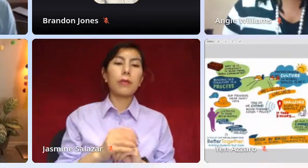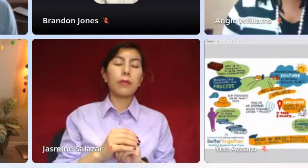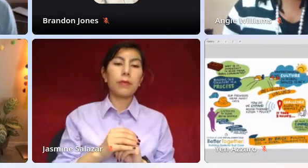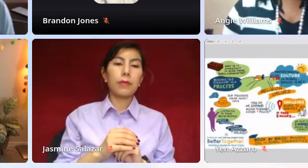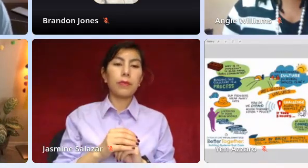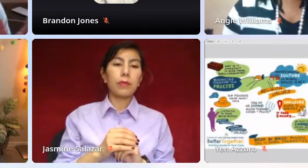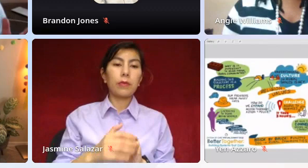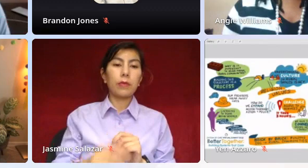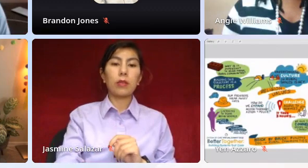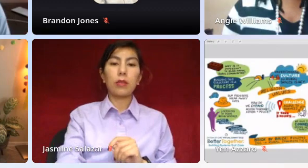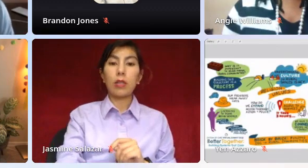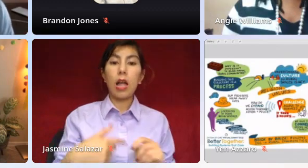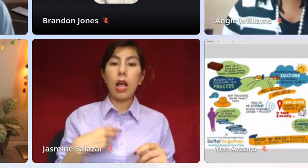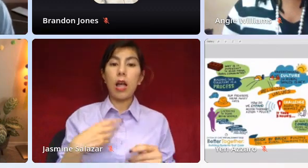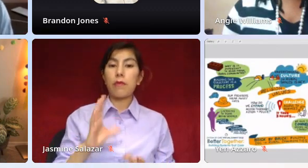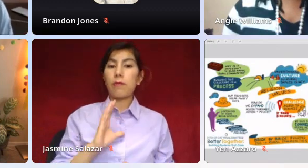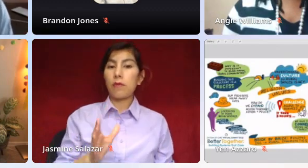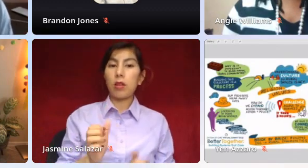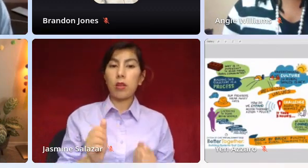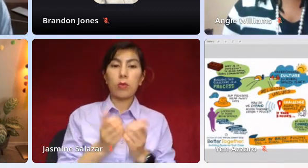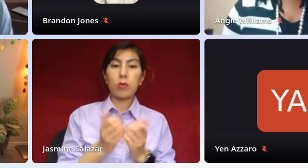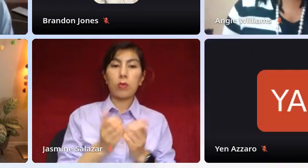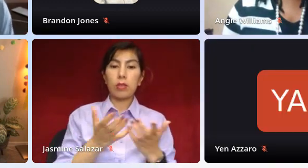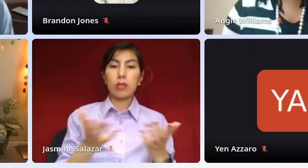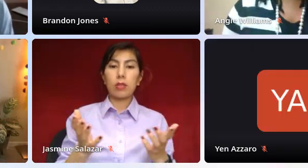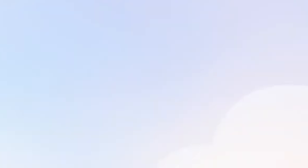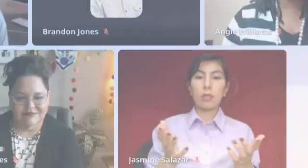of fine with things, as my friend